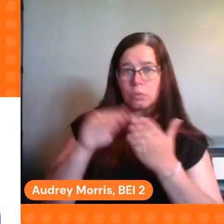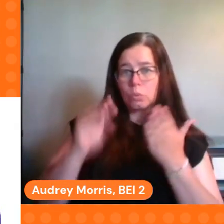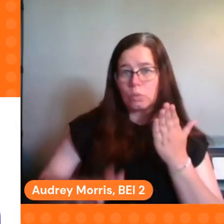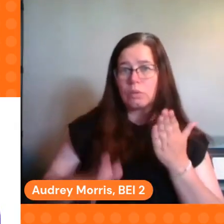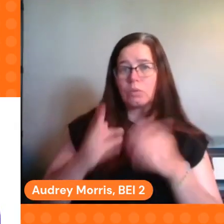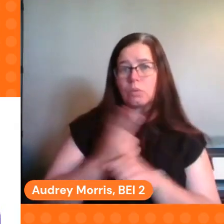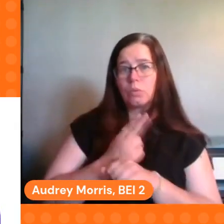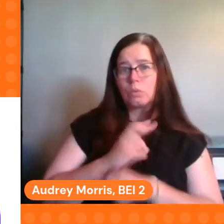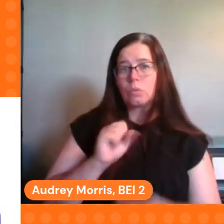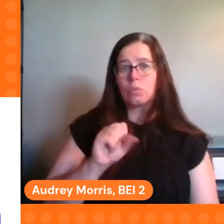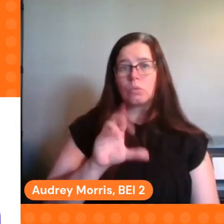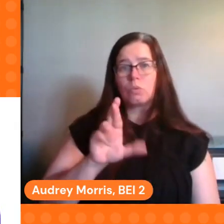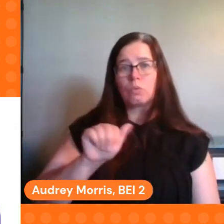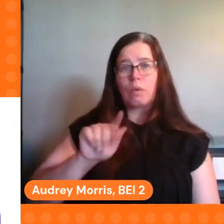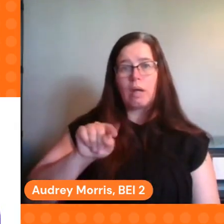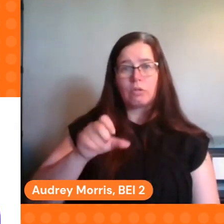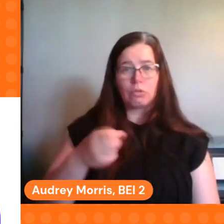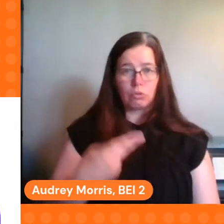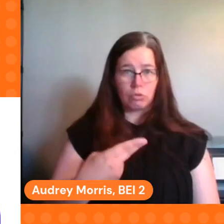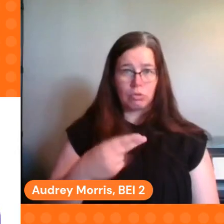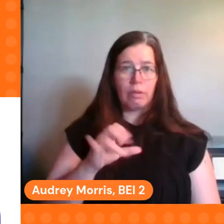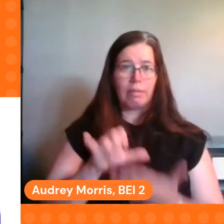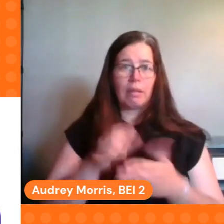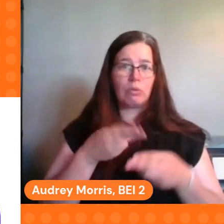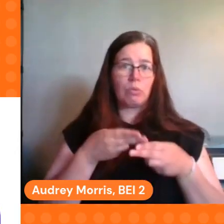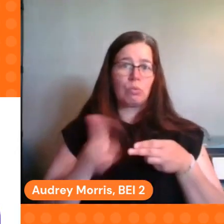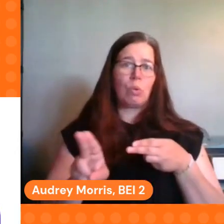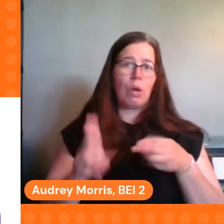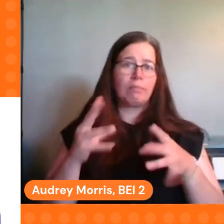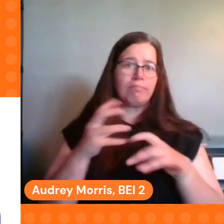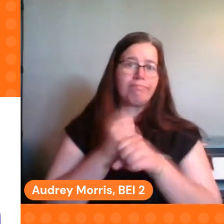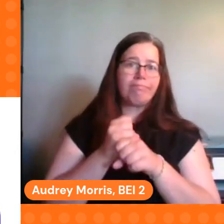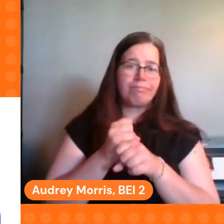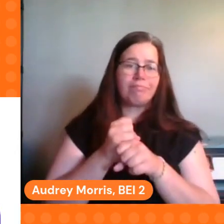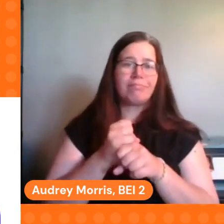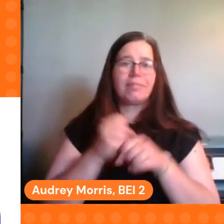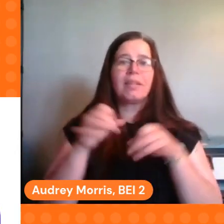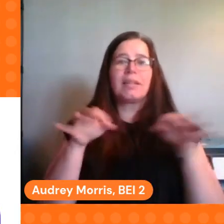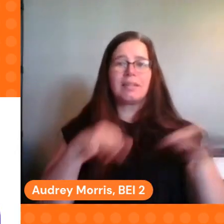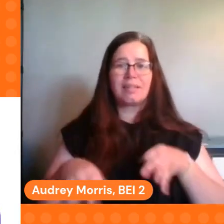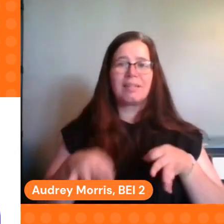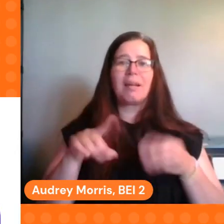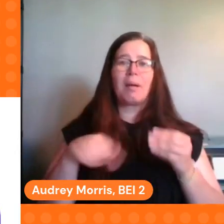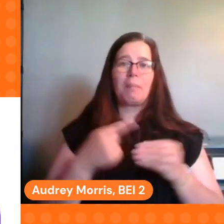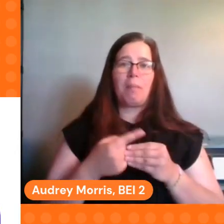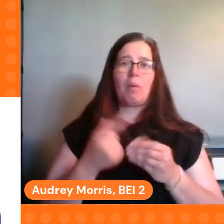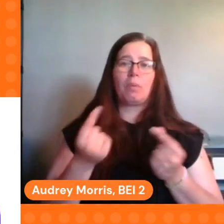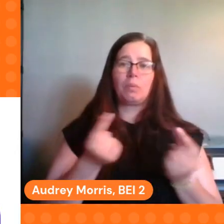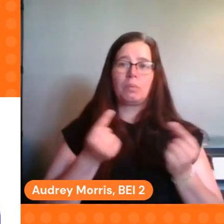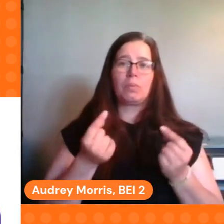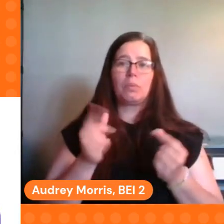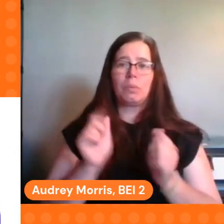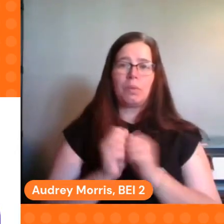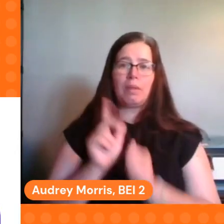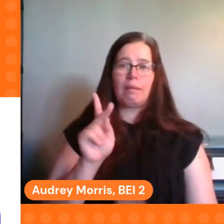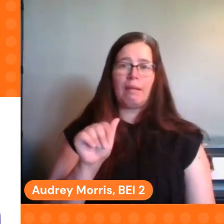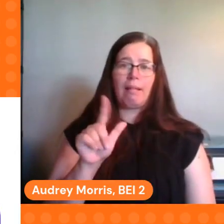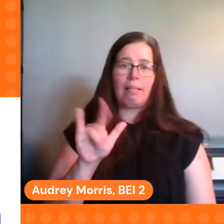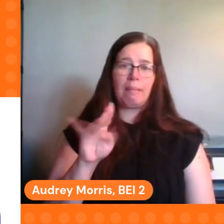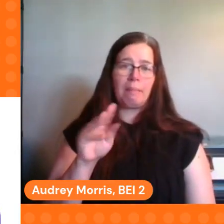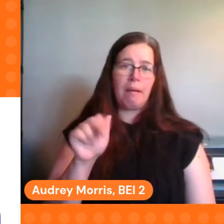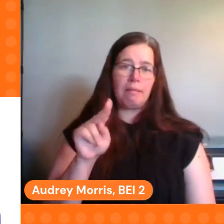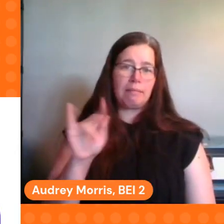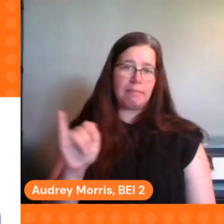Scratch. So that is a short and summarized way of what Kalimani does. And yeah,